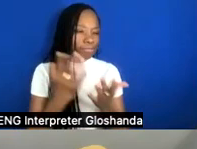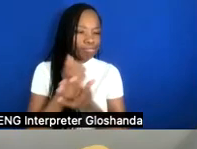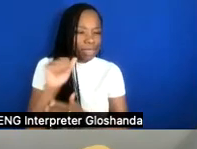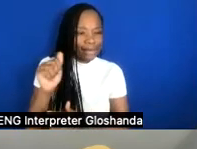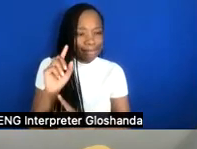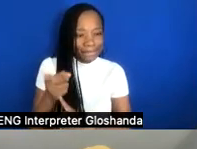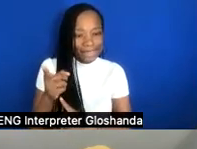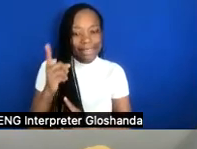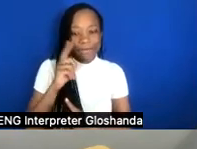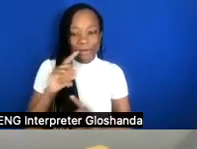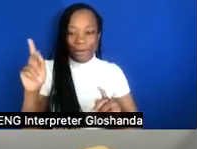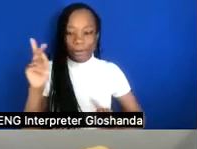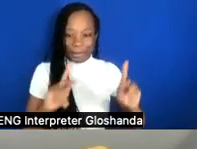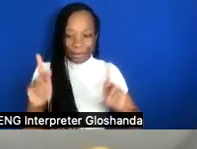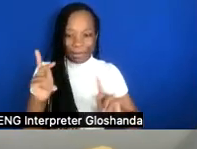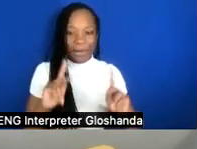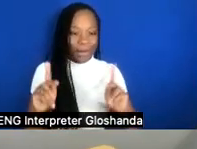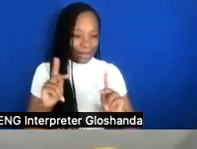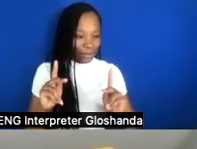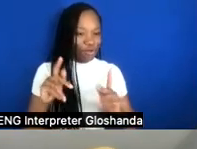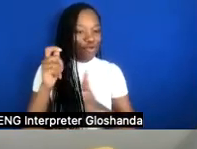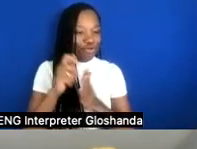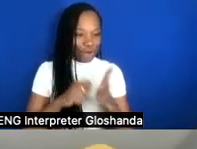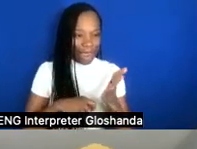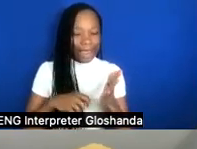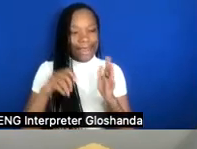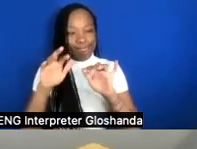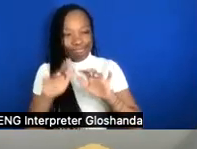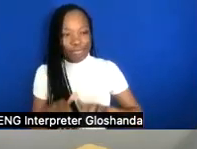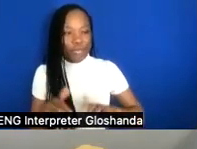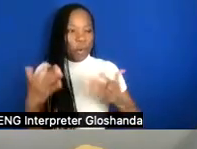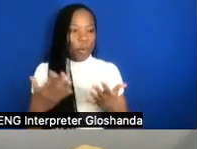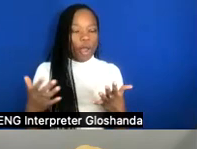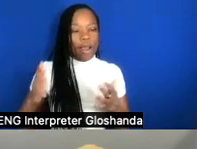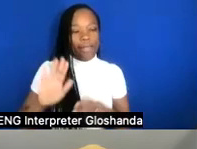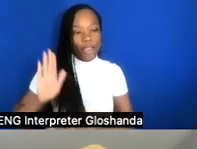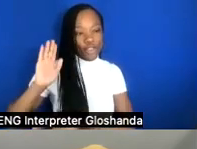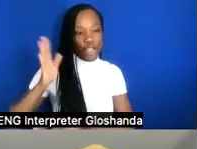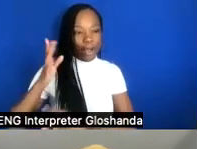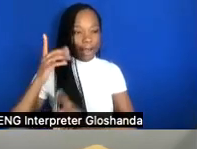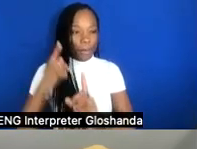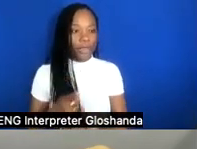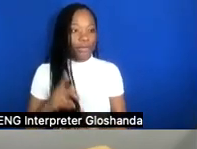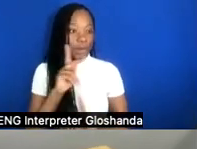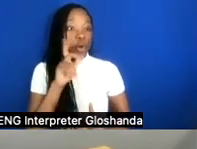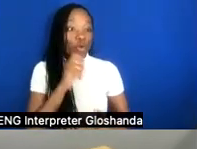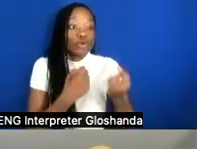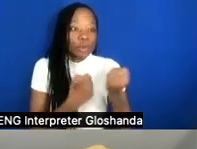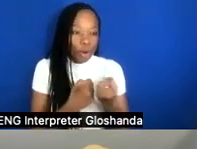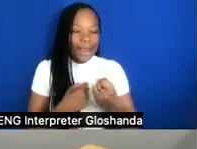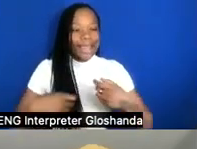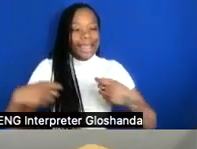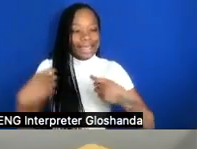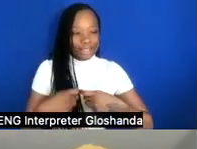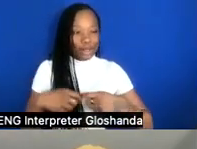minutes for people to write out what are the talking points of supporters of electronic monitoring, who